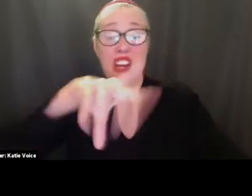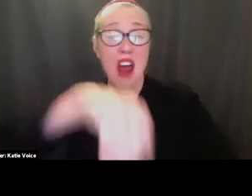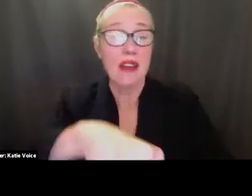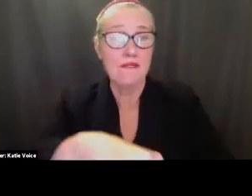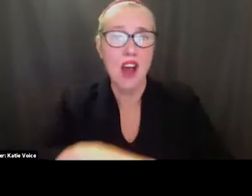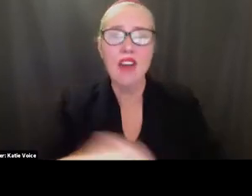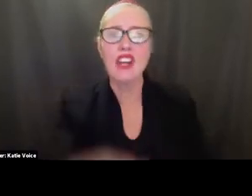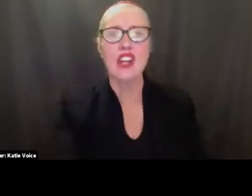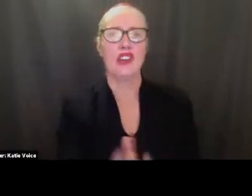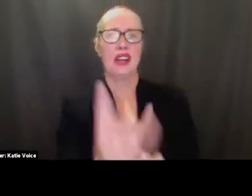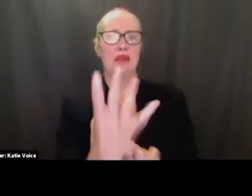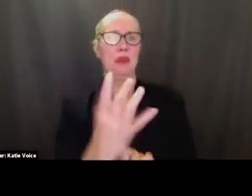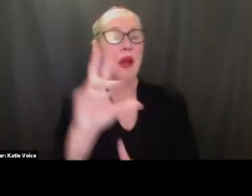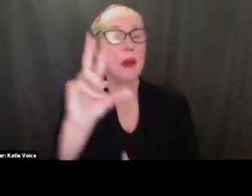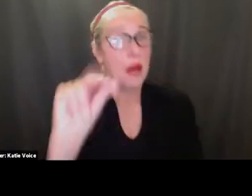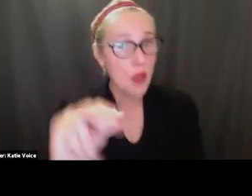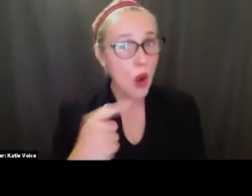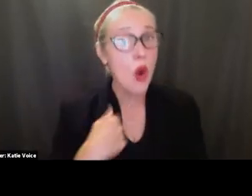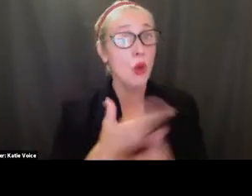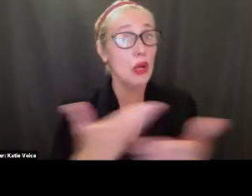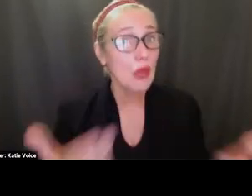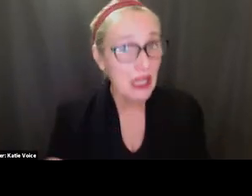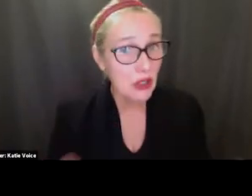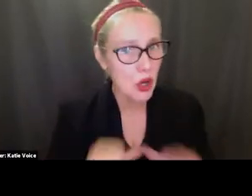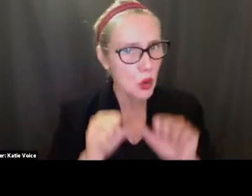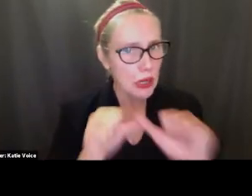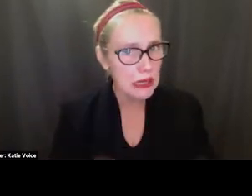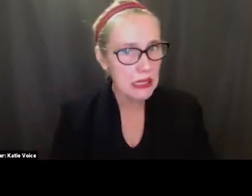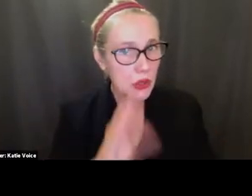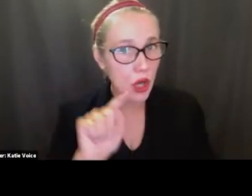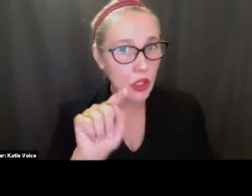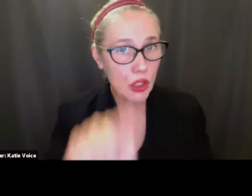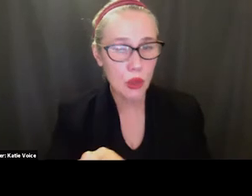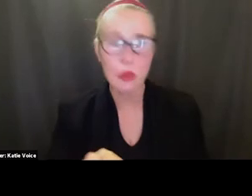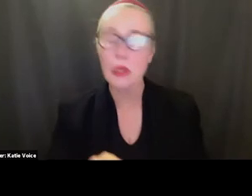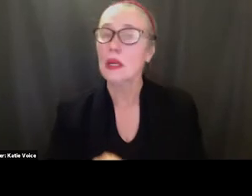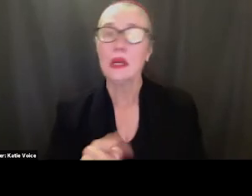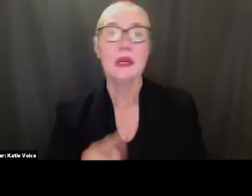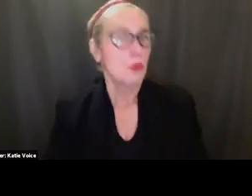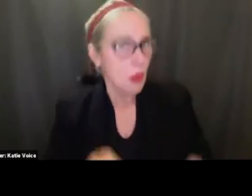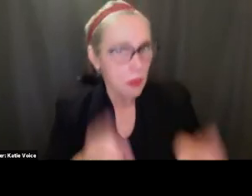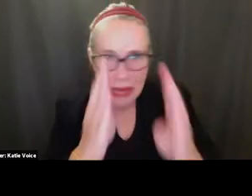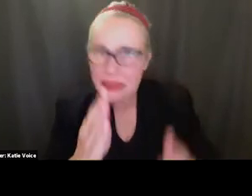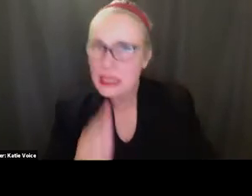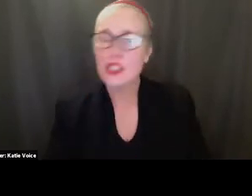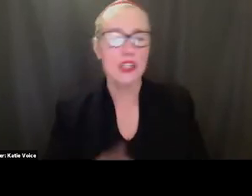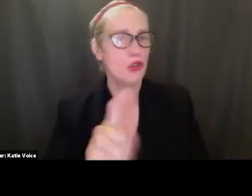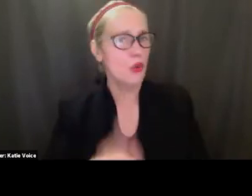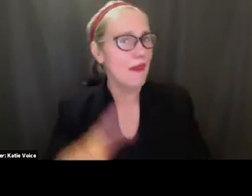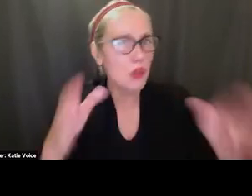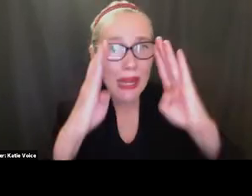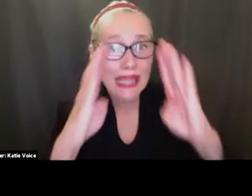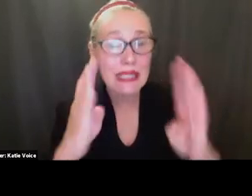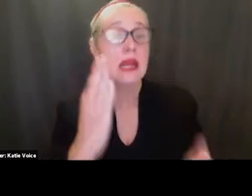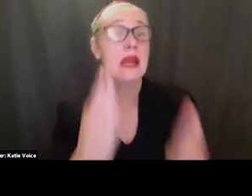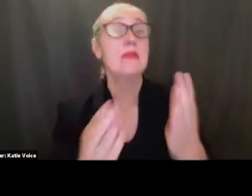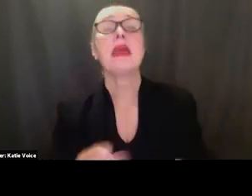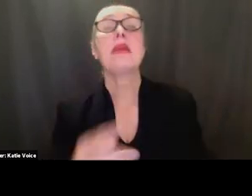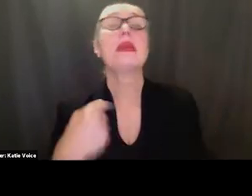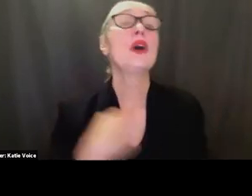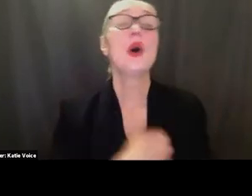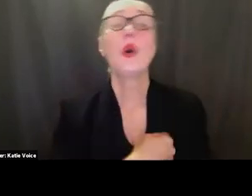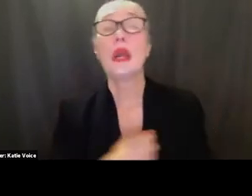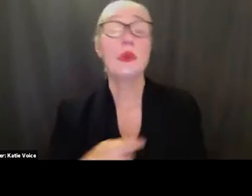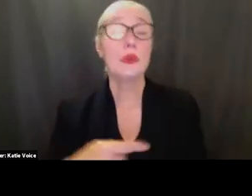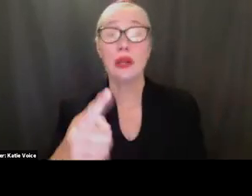to you and tell you some somehow you listen maybe you'll get taken out of office somehow maybe we'll find something on you that we can spread around